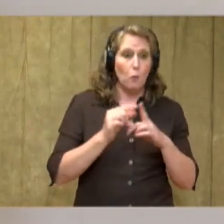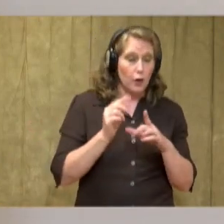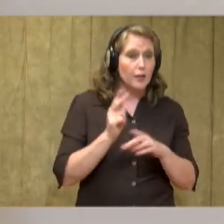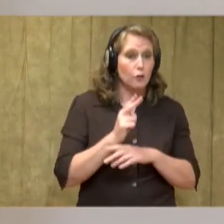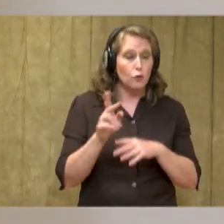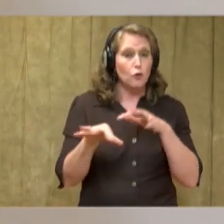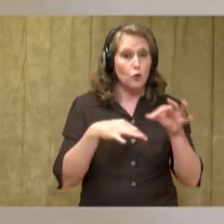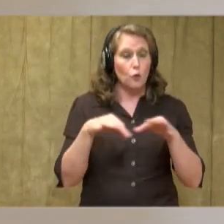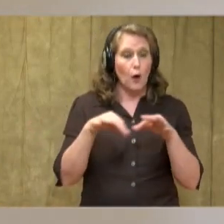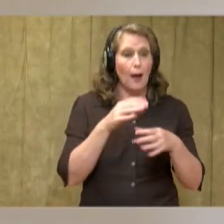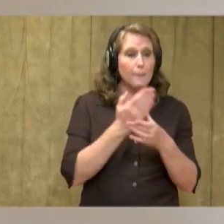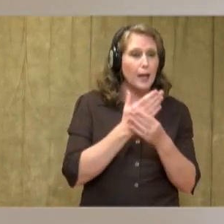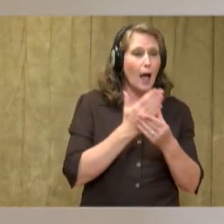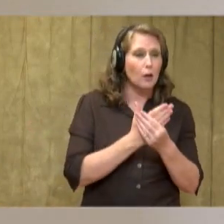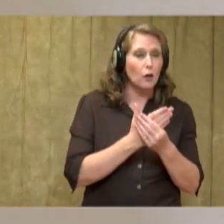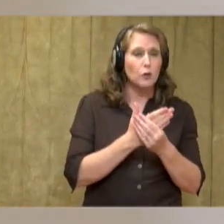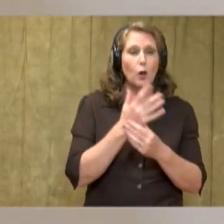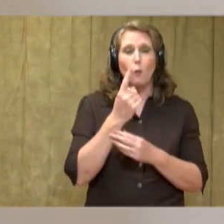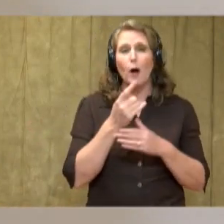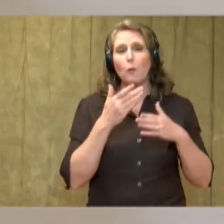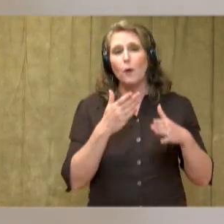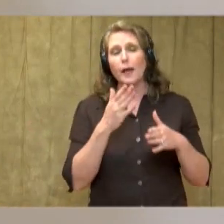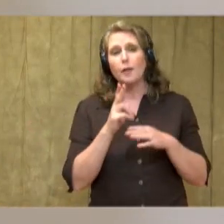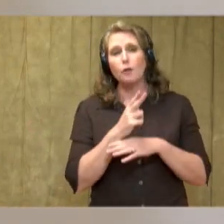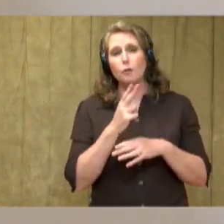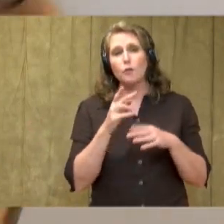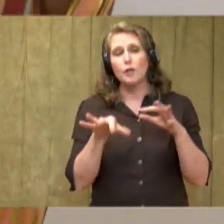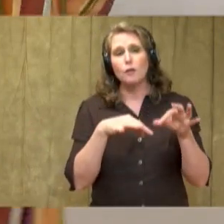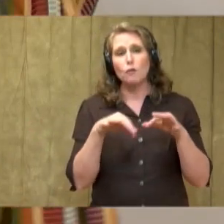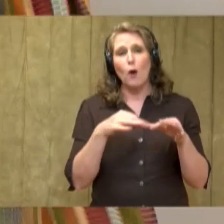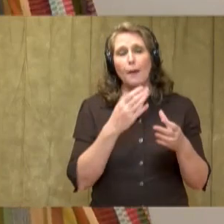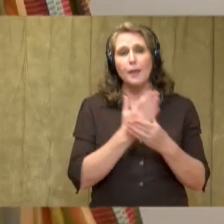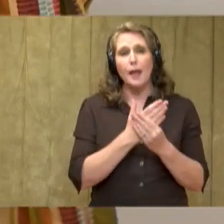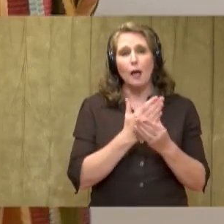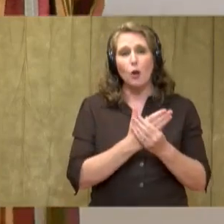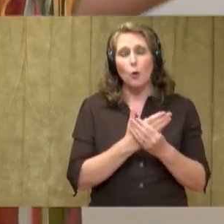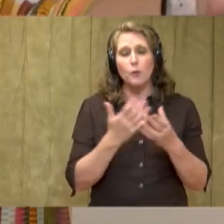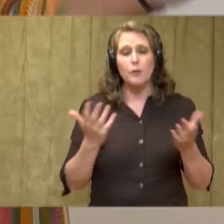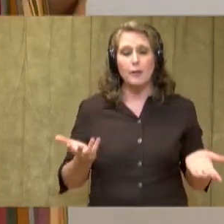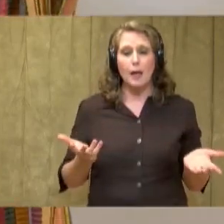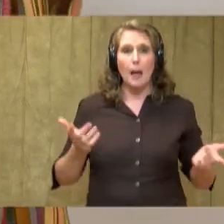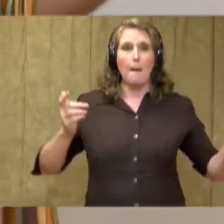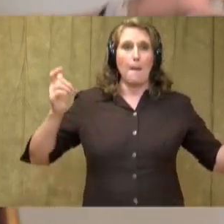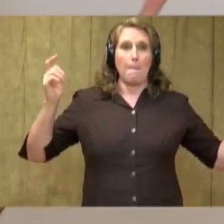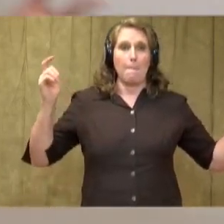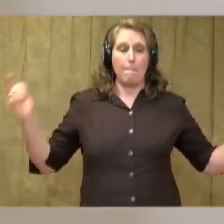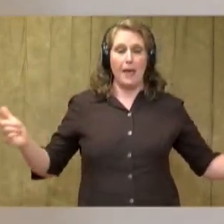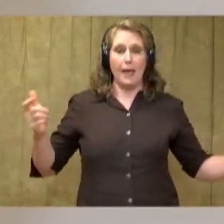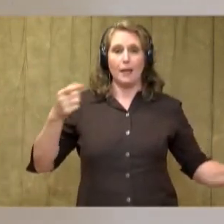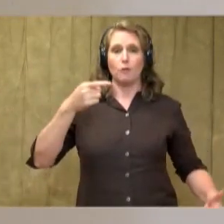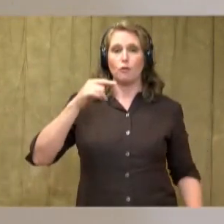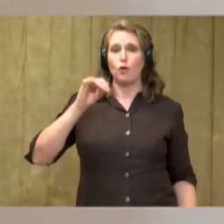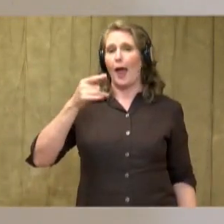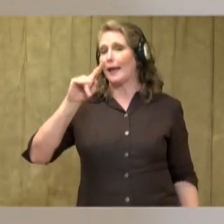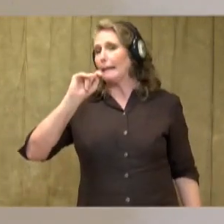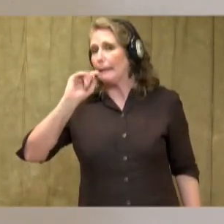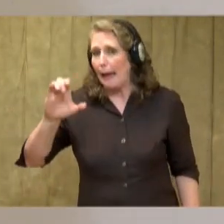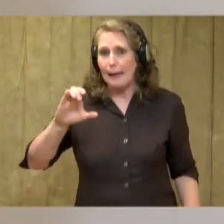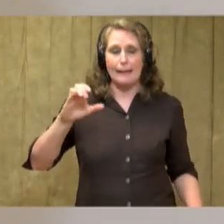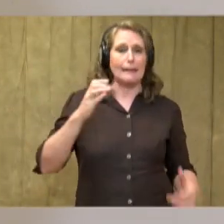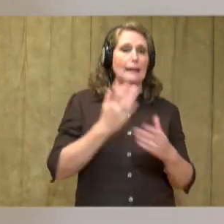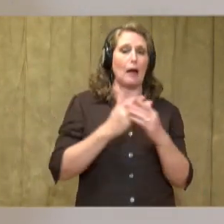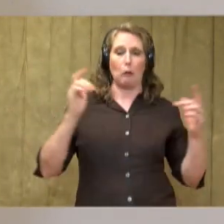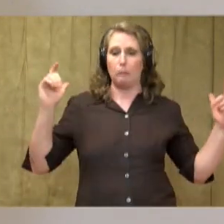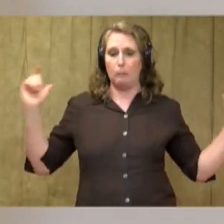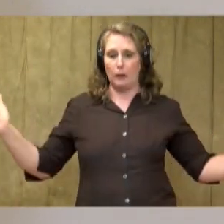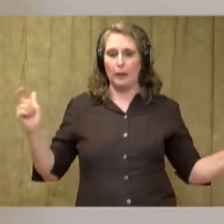to describe the tacos. What was one way they used to describe the tacos? Big, gigantic tacos, that's right.